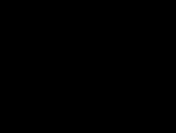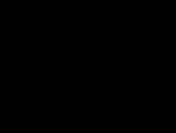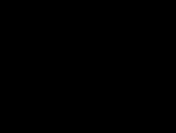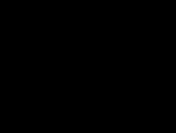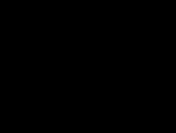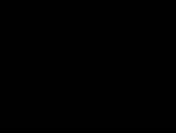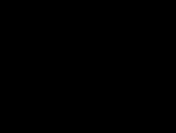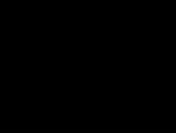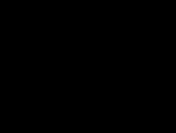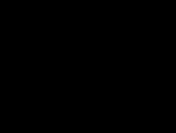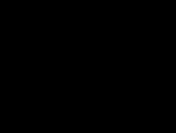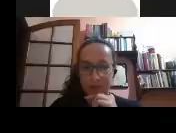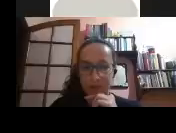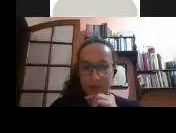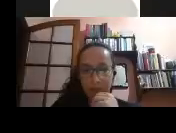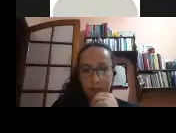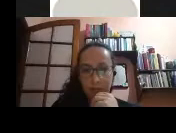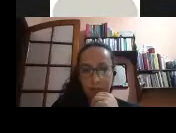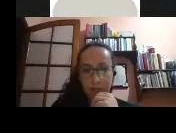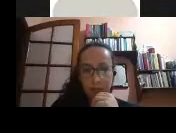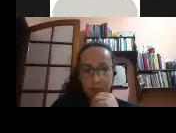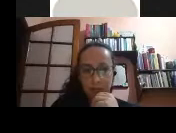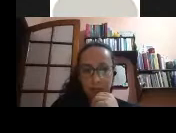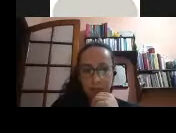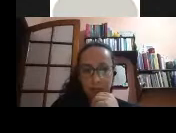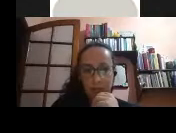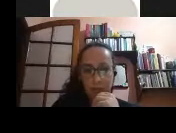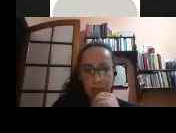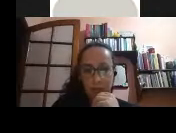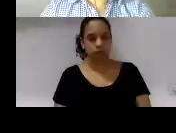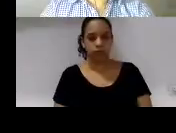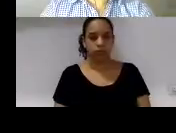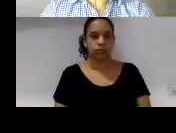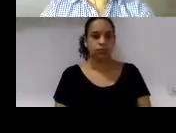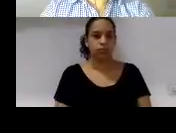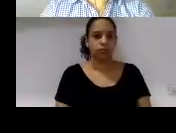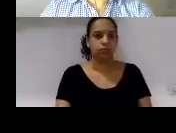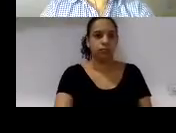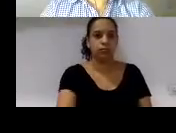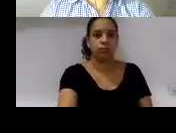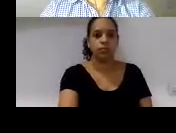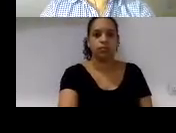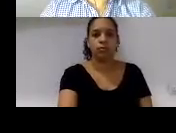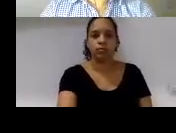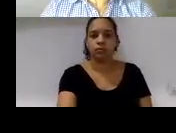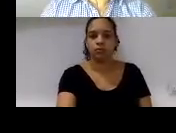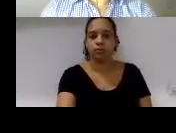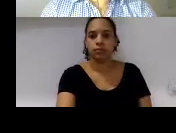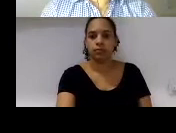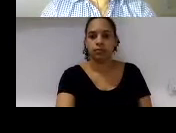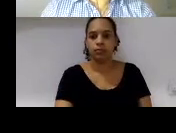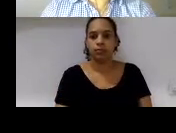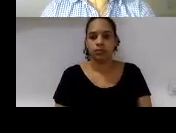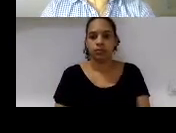stand right now as we see them before our very eyes, and this is what we want to change. but we will have to look into the history of the thing